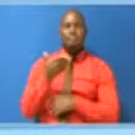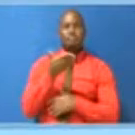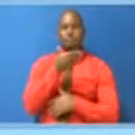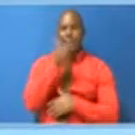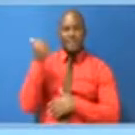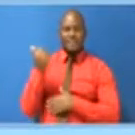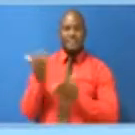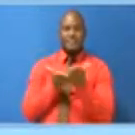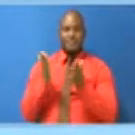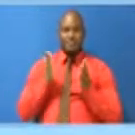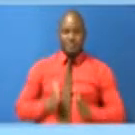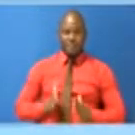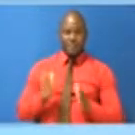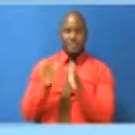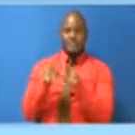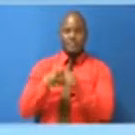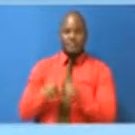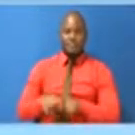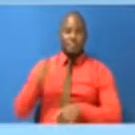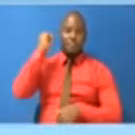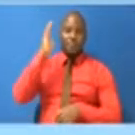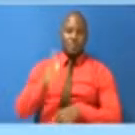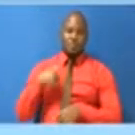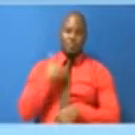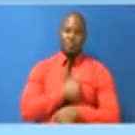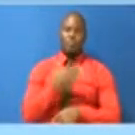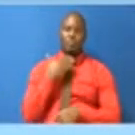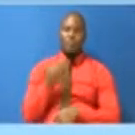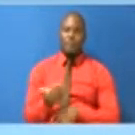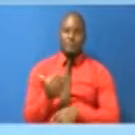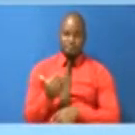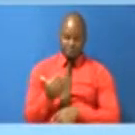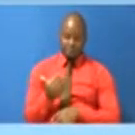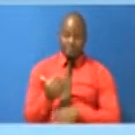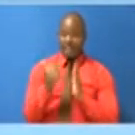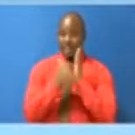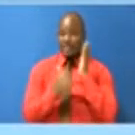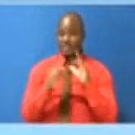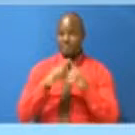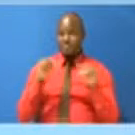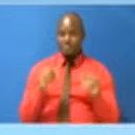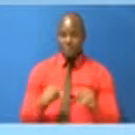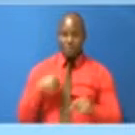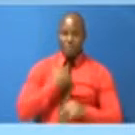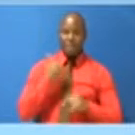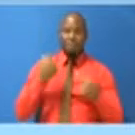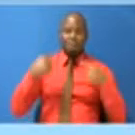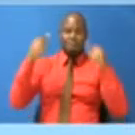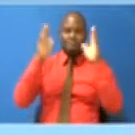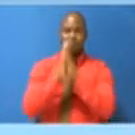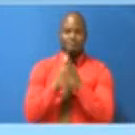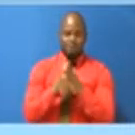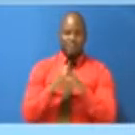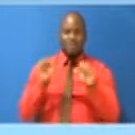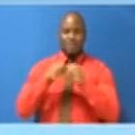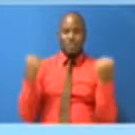servant and politician we want inky swahili kusama to test